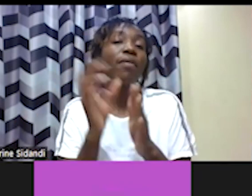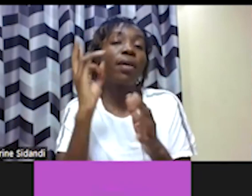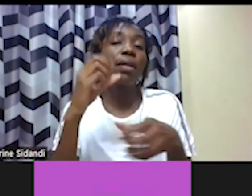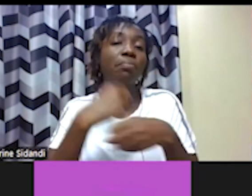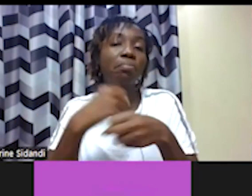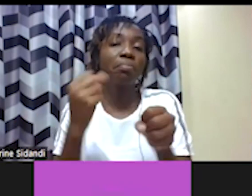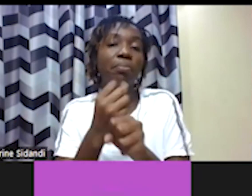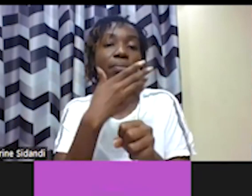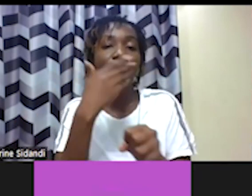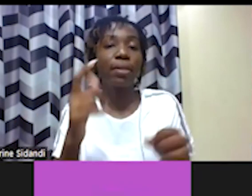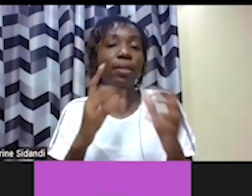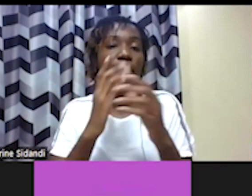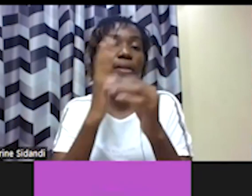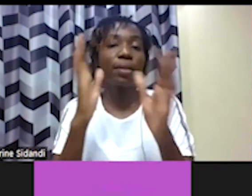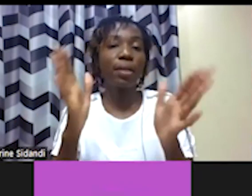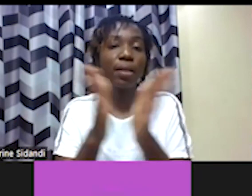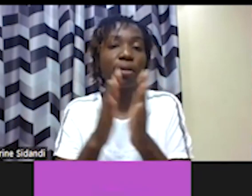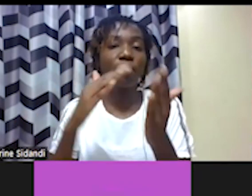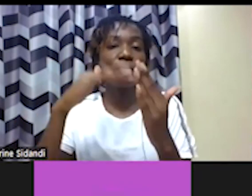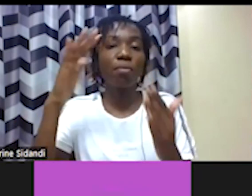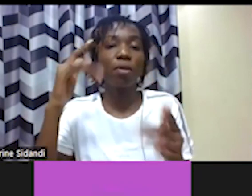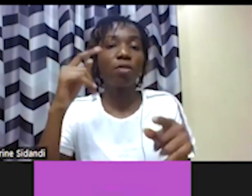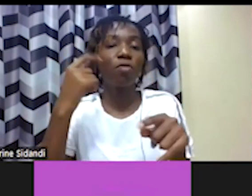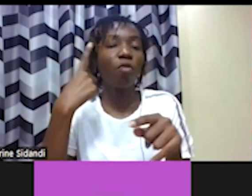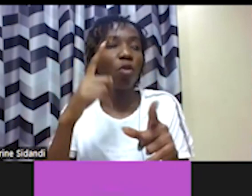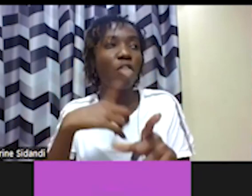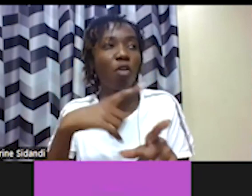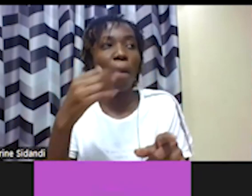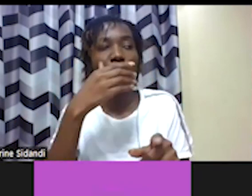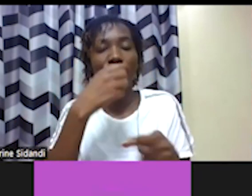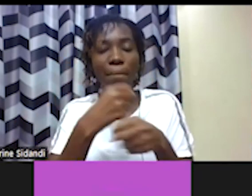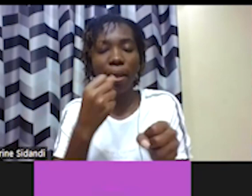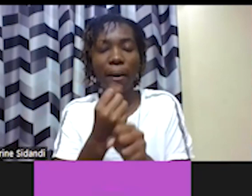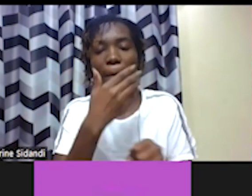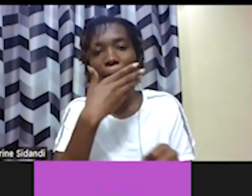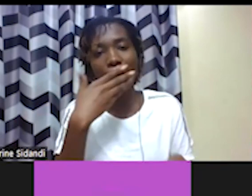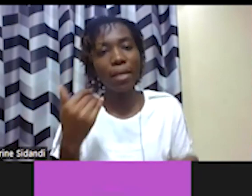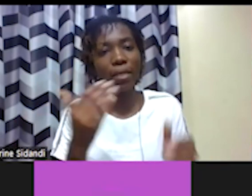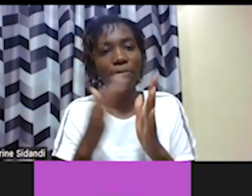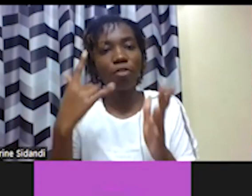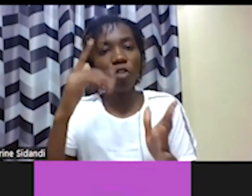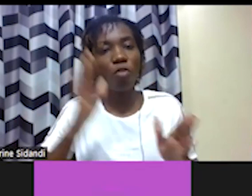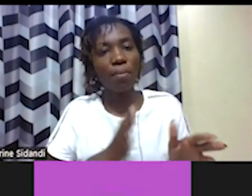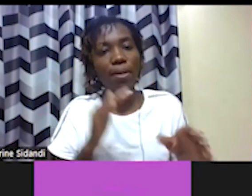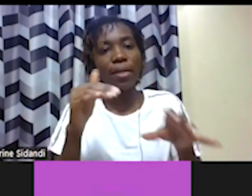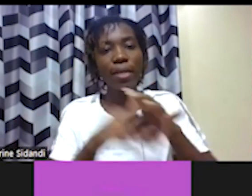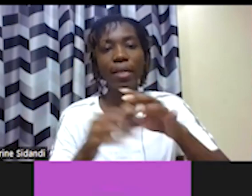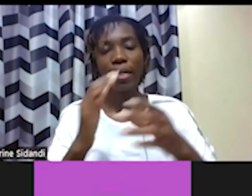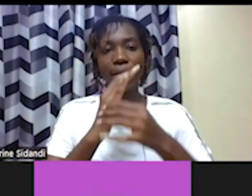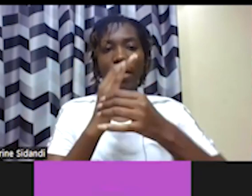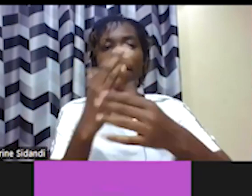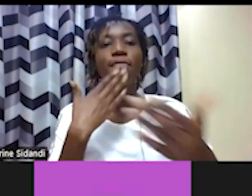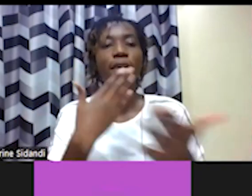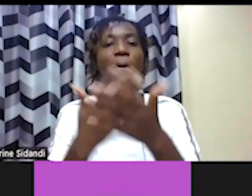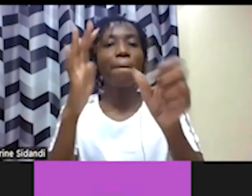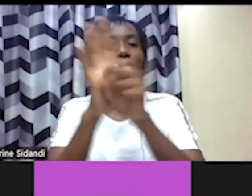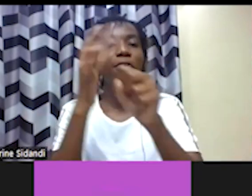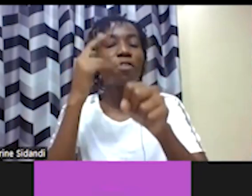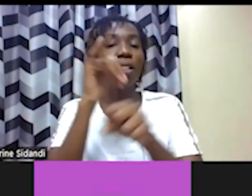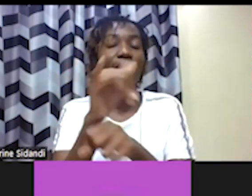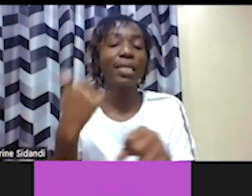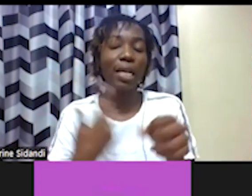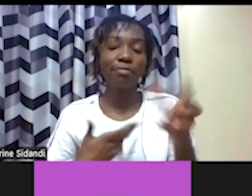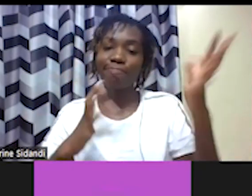leaders and especially going to make better space for women in leadership. So thank you very much for that. Our audience, we